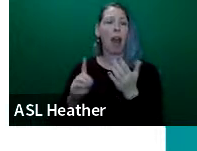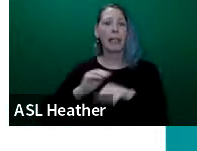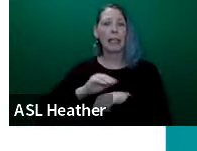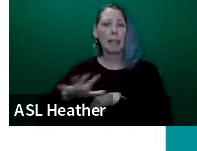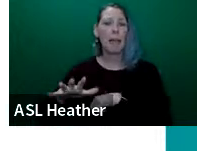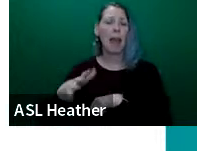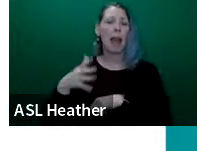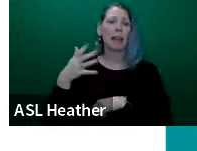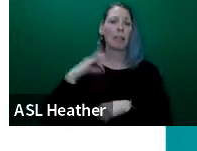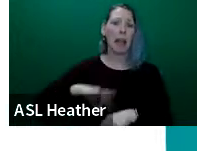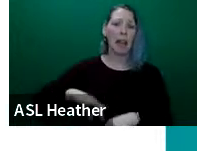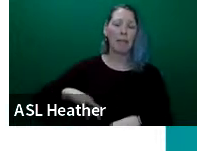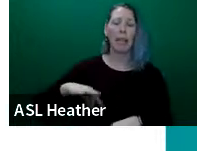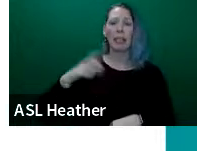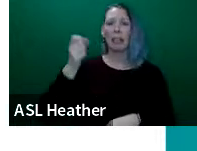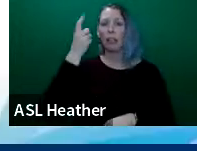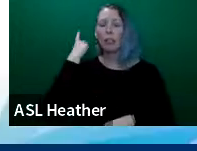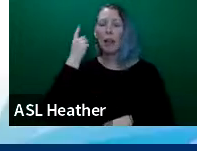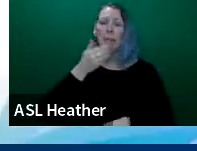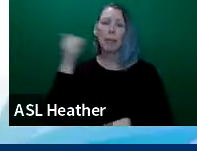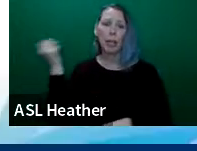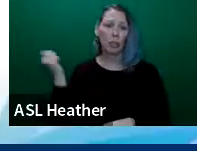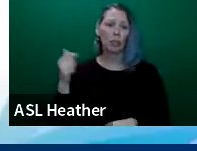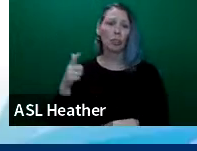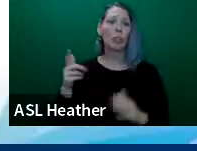understood. So let's talk terminus.